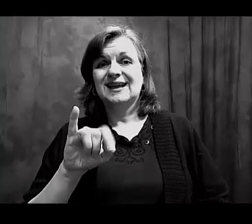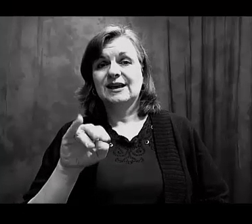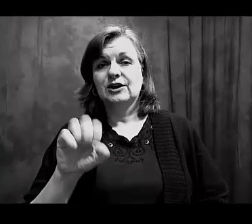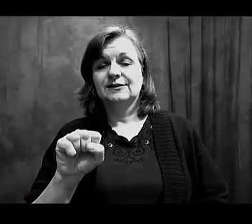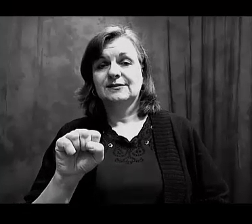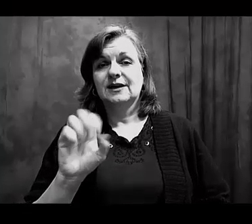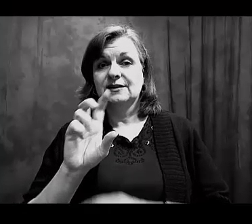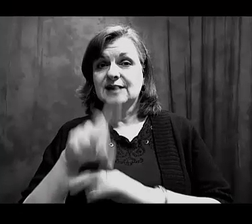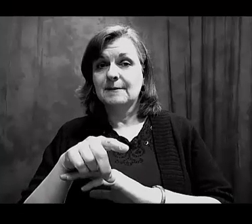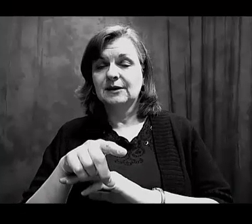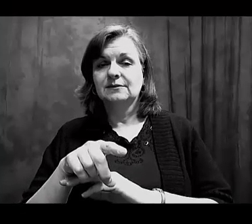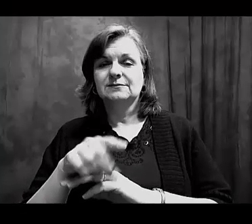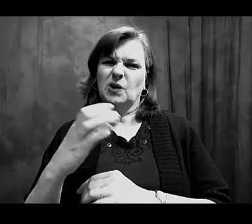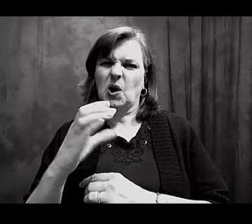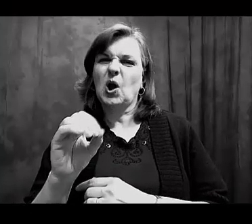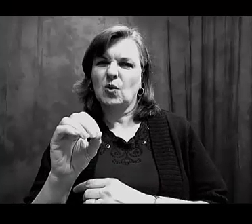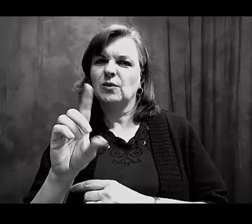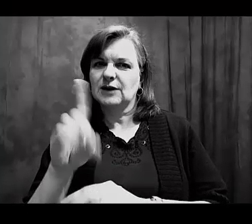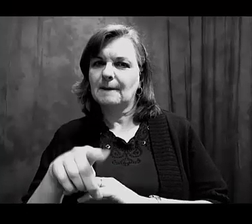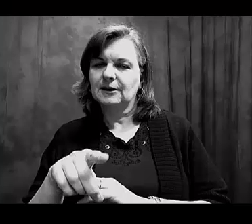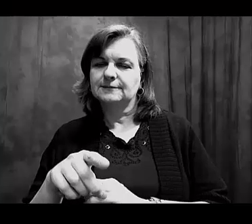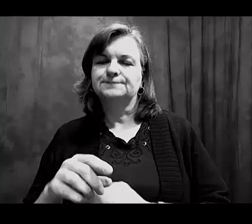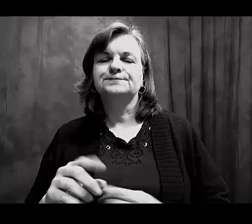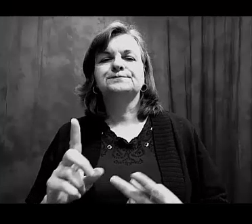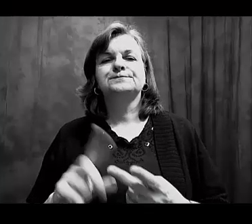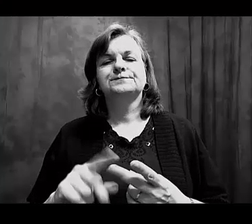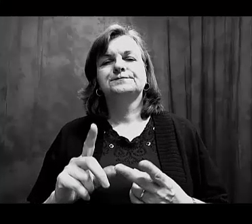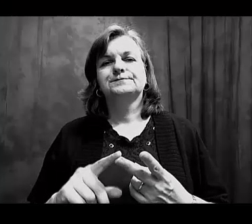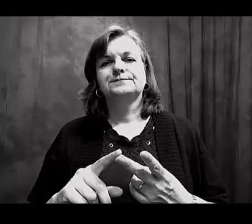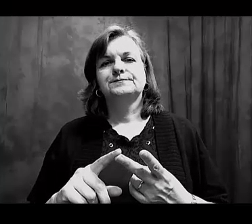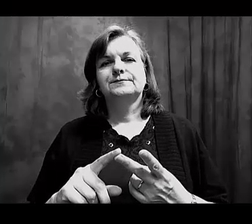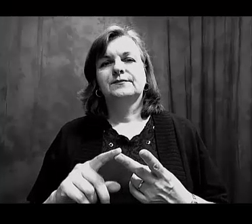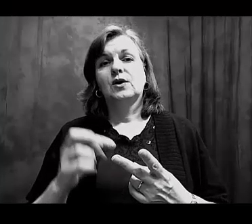homozygous dominant, homozygous codominant,